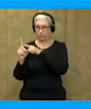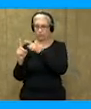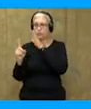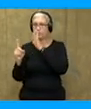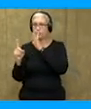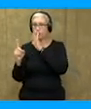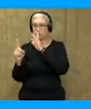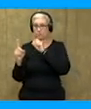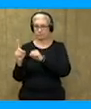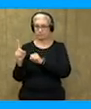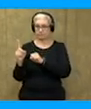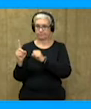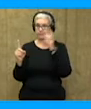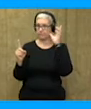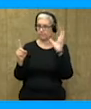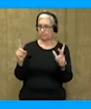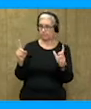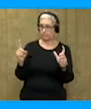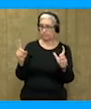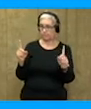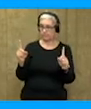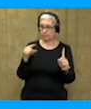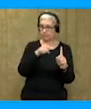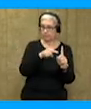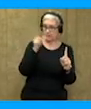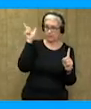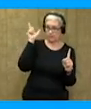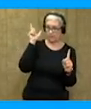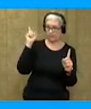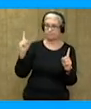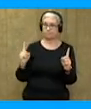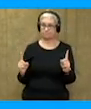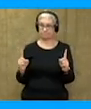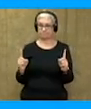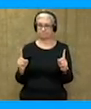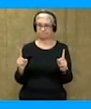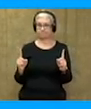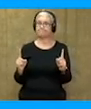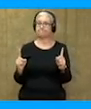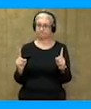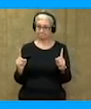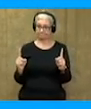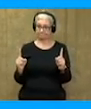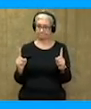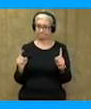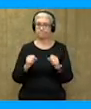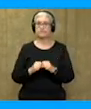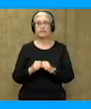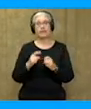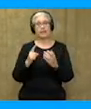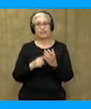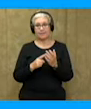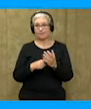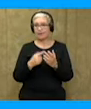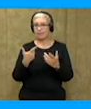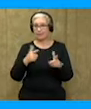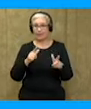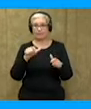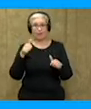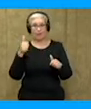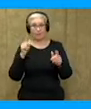talks at a time. Now, you might have to be the one in this situation that kind of lets the other person talk first, and sometimes that's the best way to